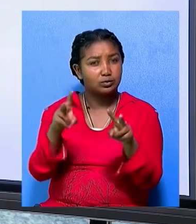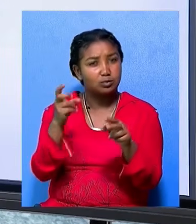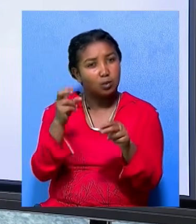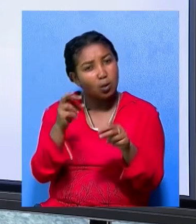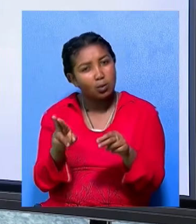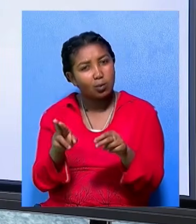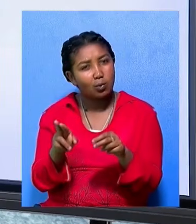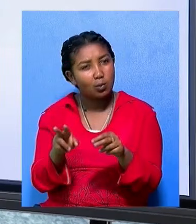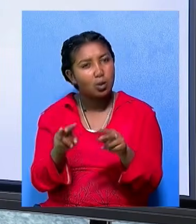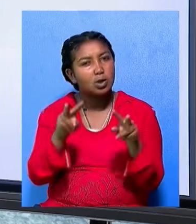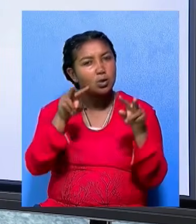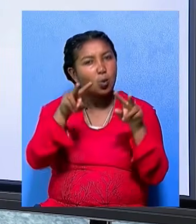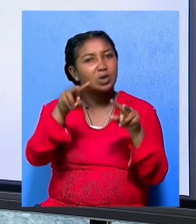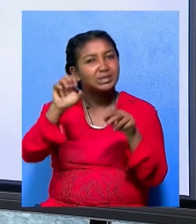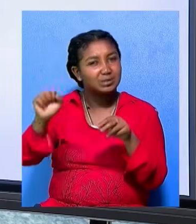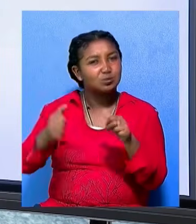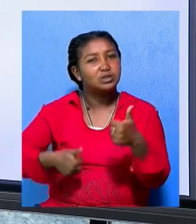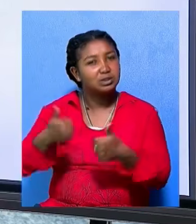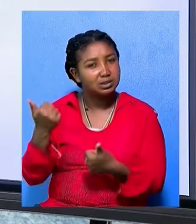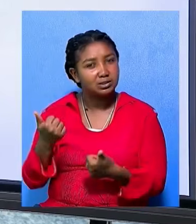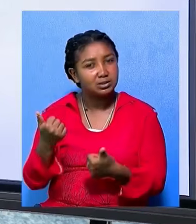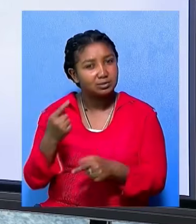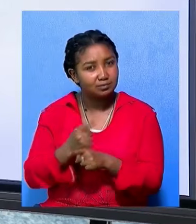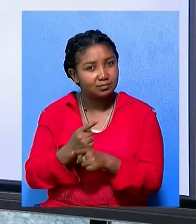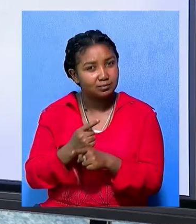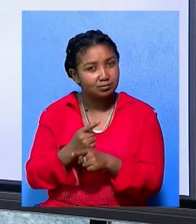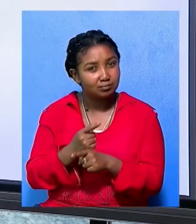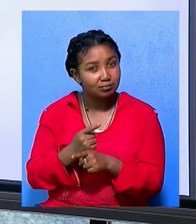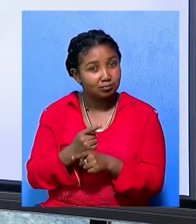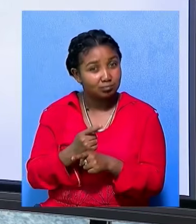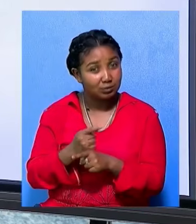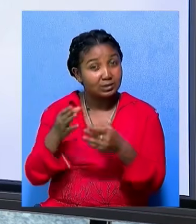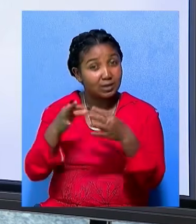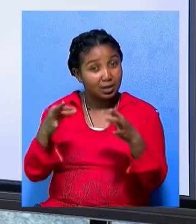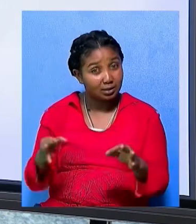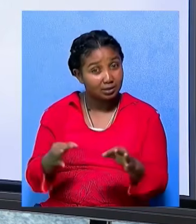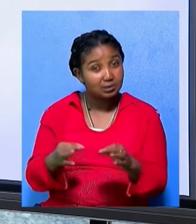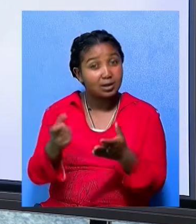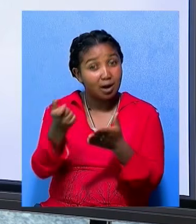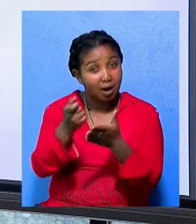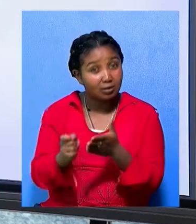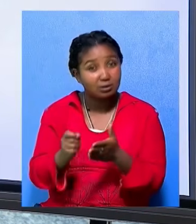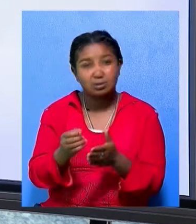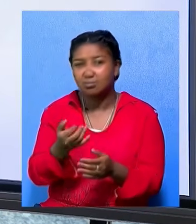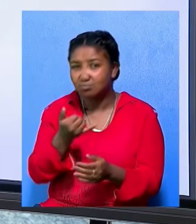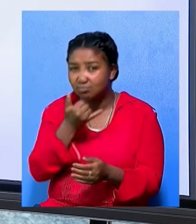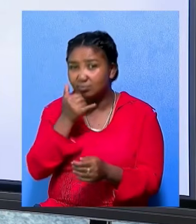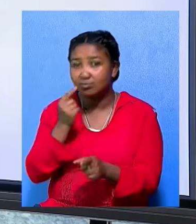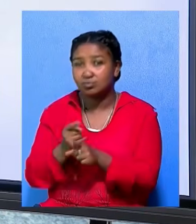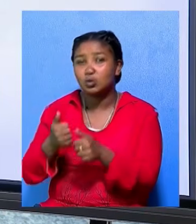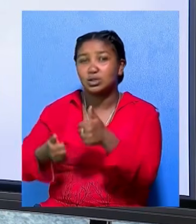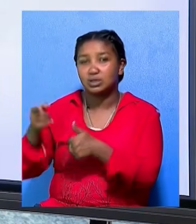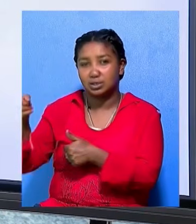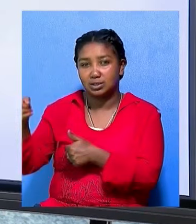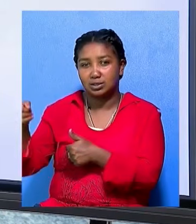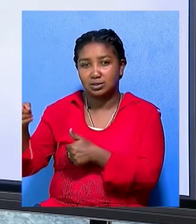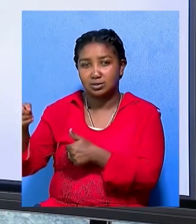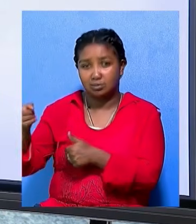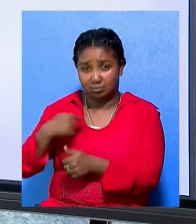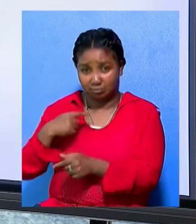or watch? Is the sentence right or wrong? Am I